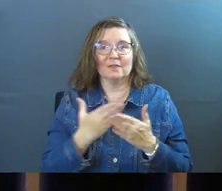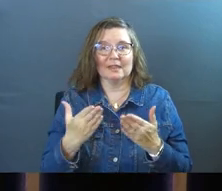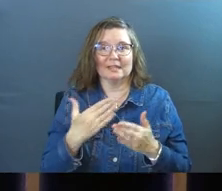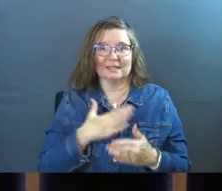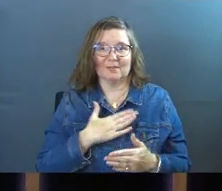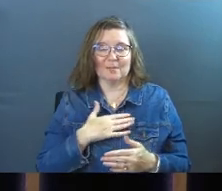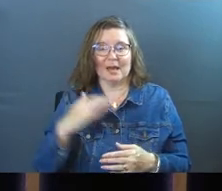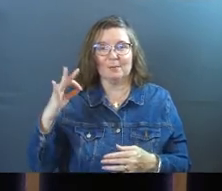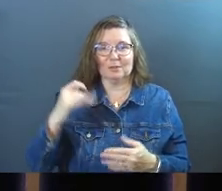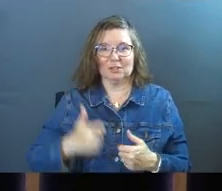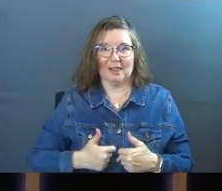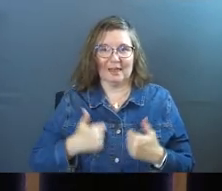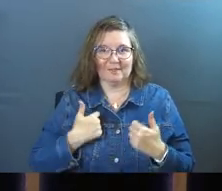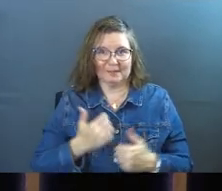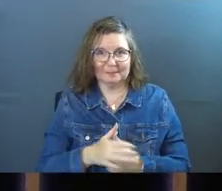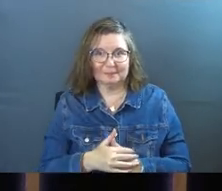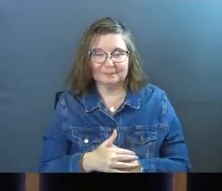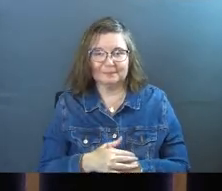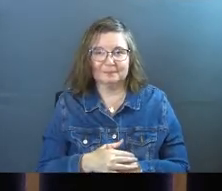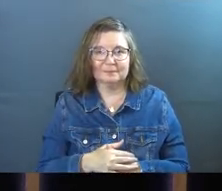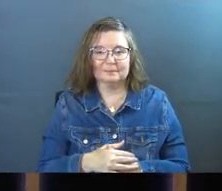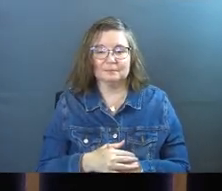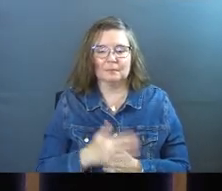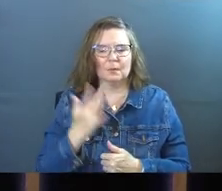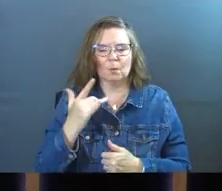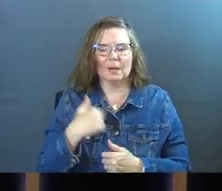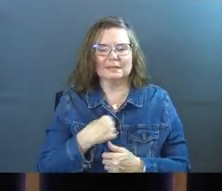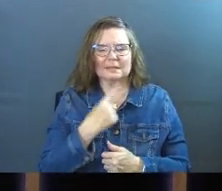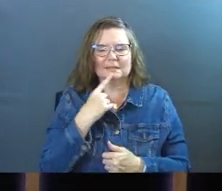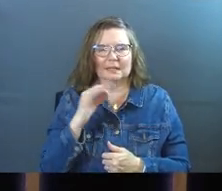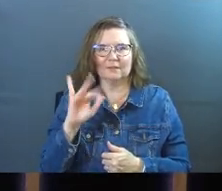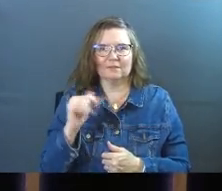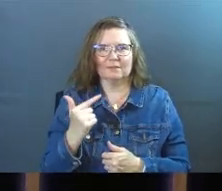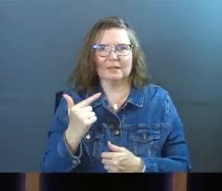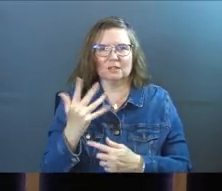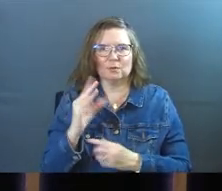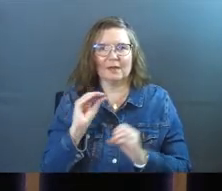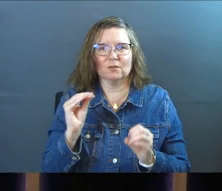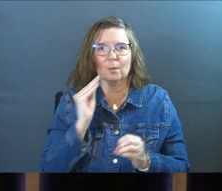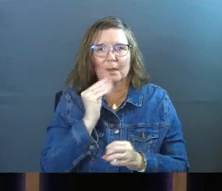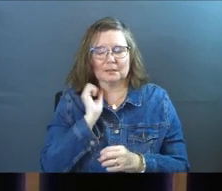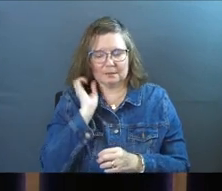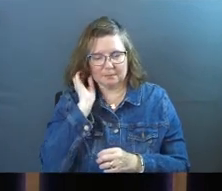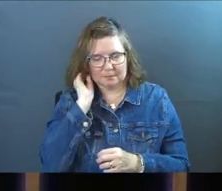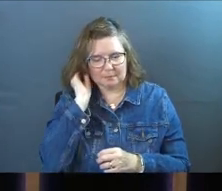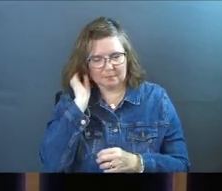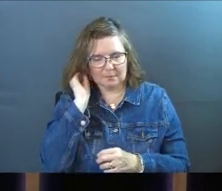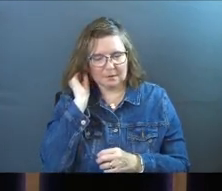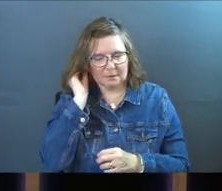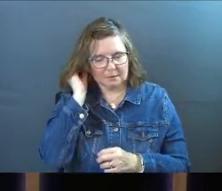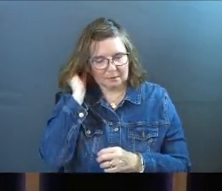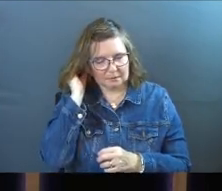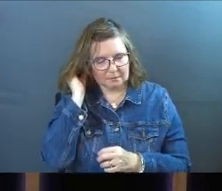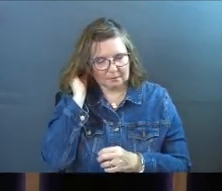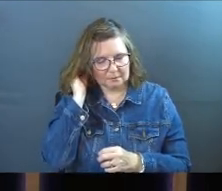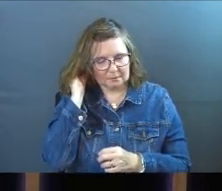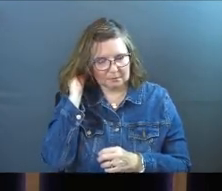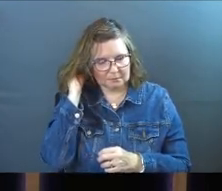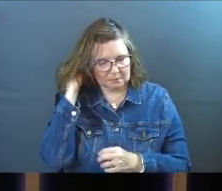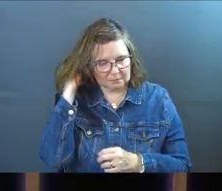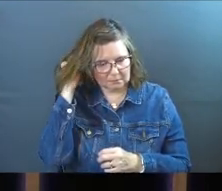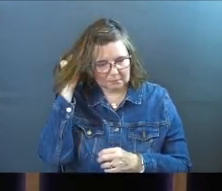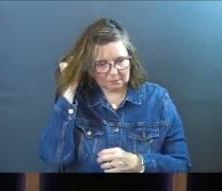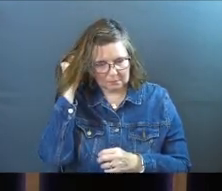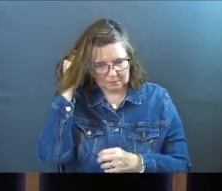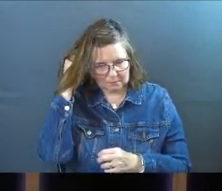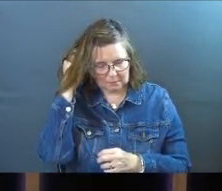things of my preaching life. Why does it say fig trees have no blossoms? Because the blossom is what becomes